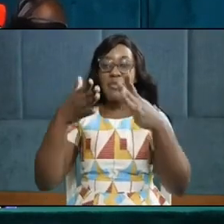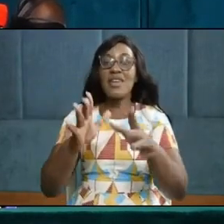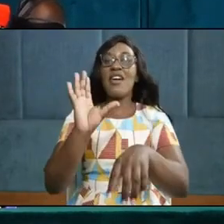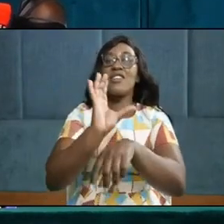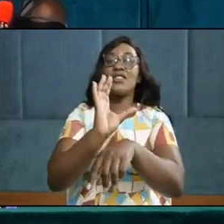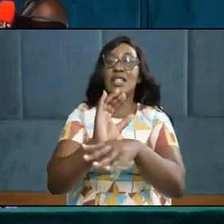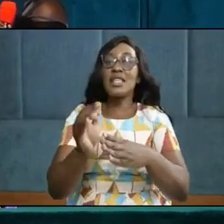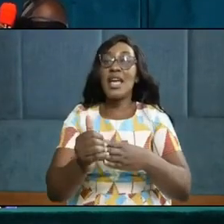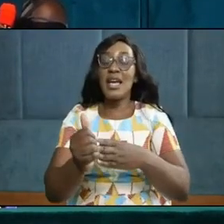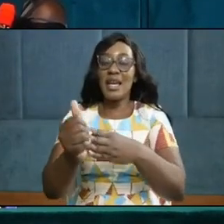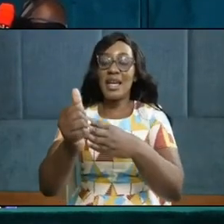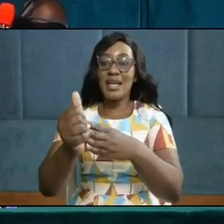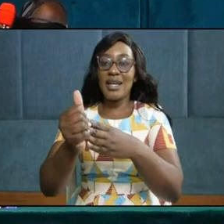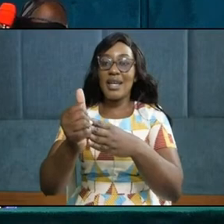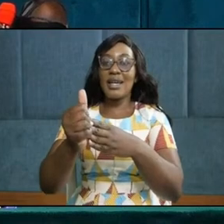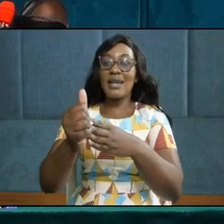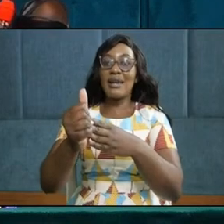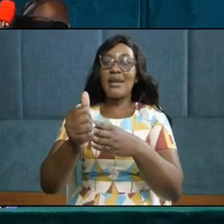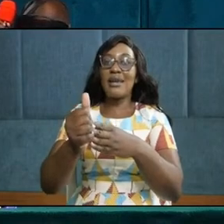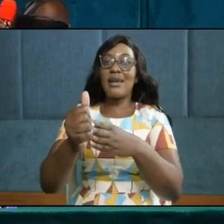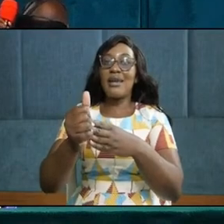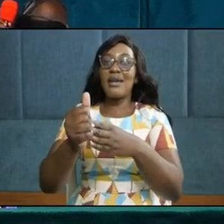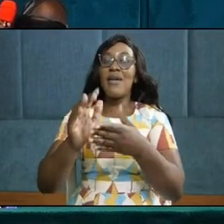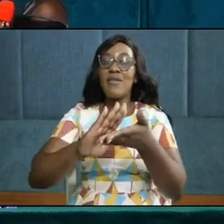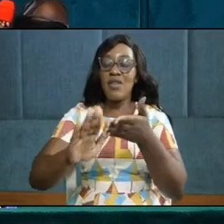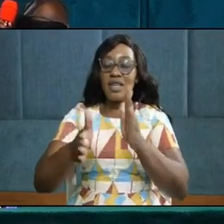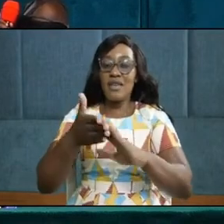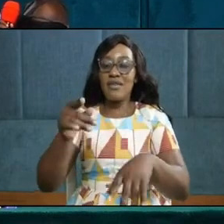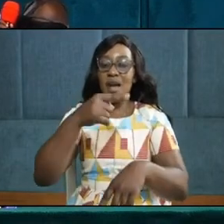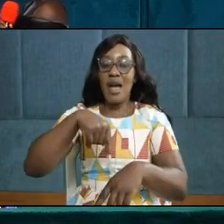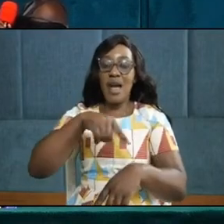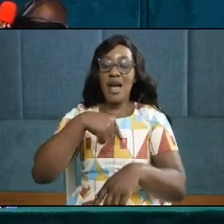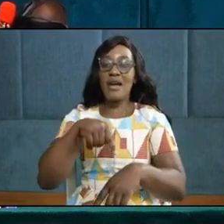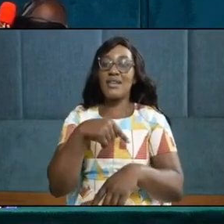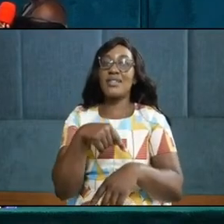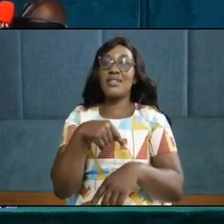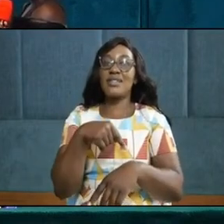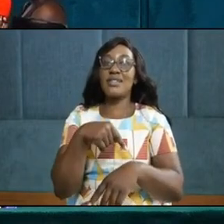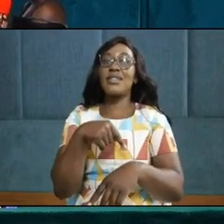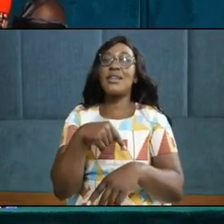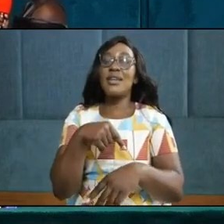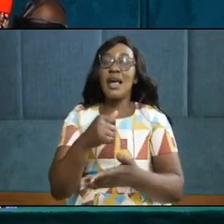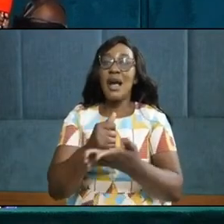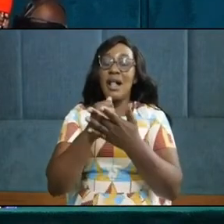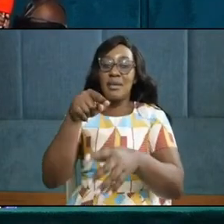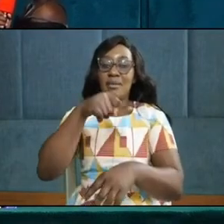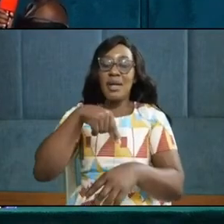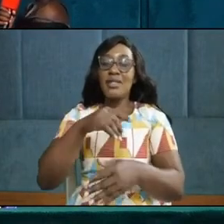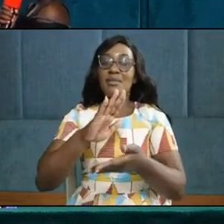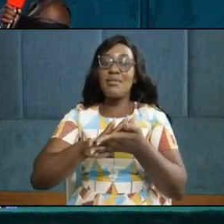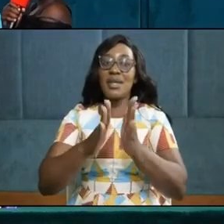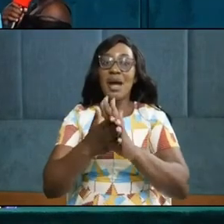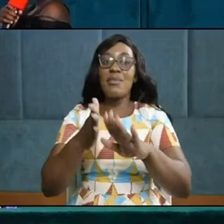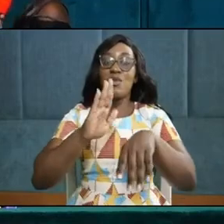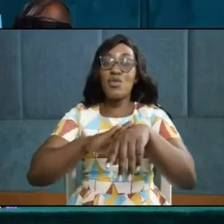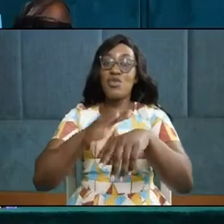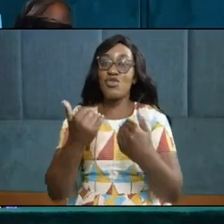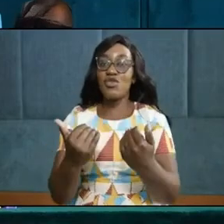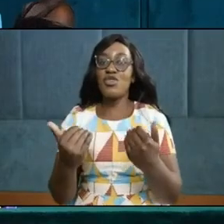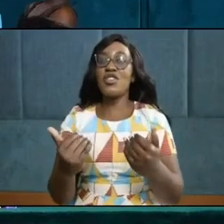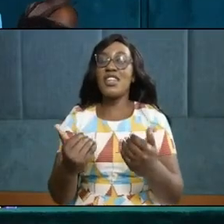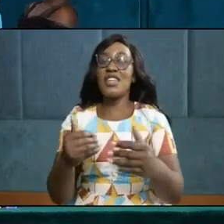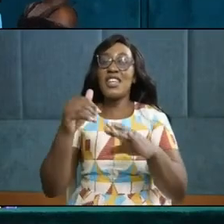Guide us and forgive us our sins. Help us to be good boys and girls. In Jesus' name we pray. Amen.